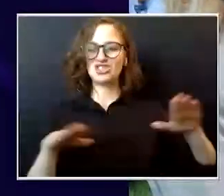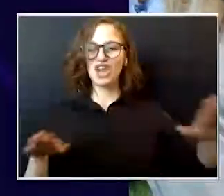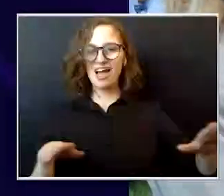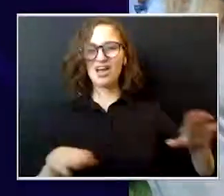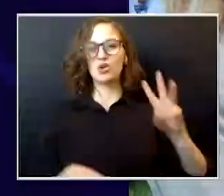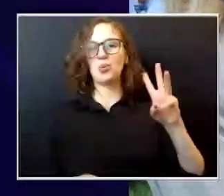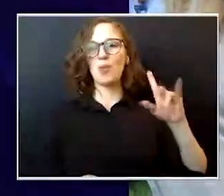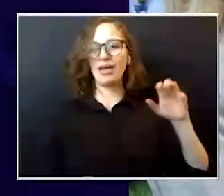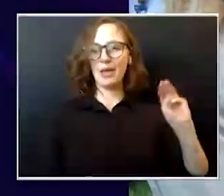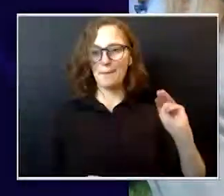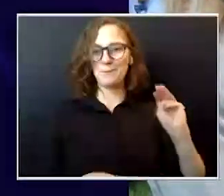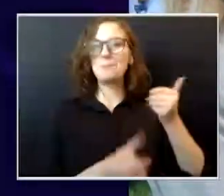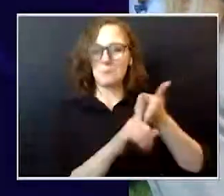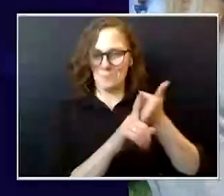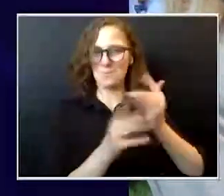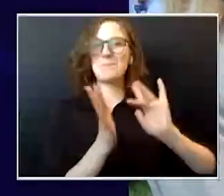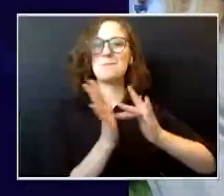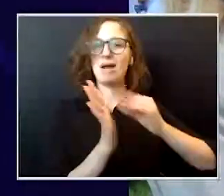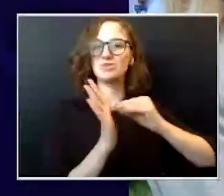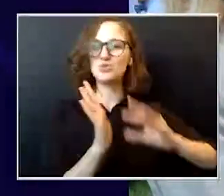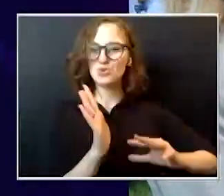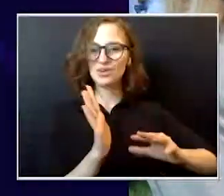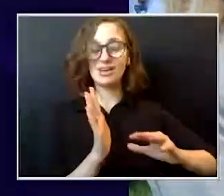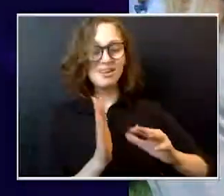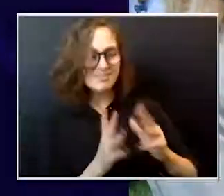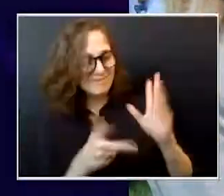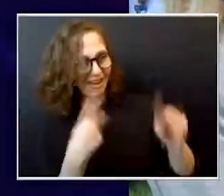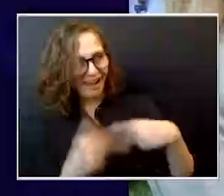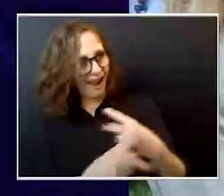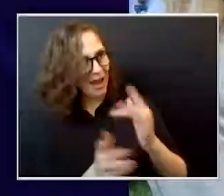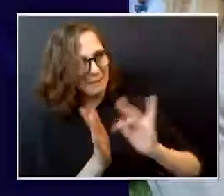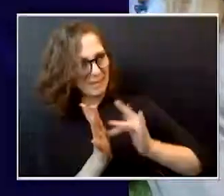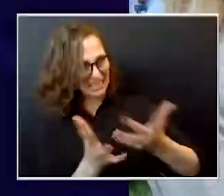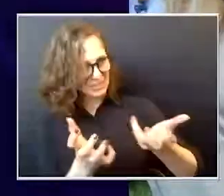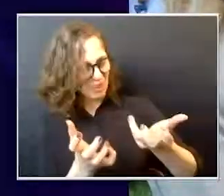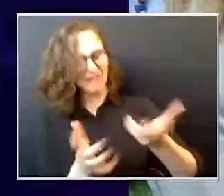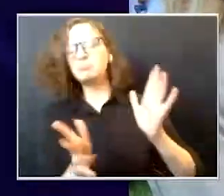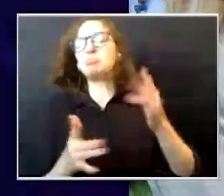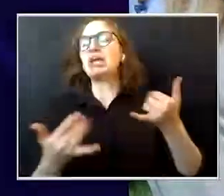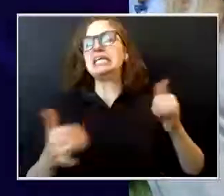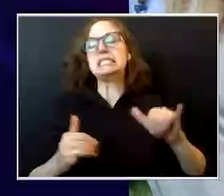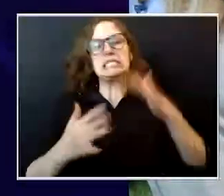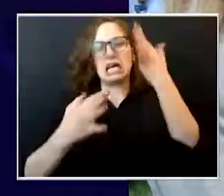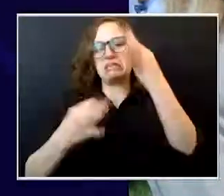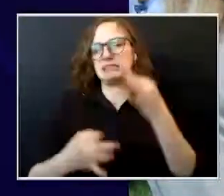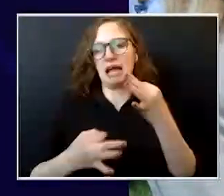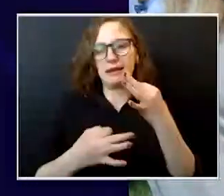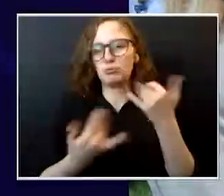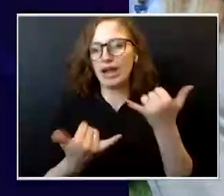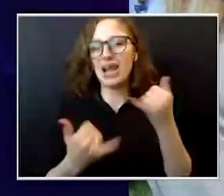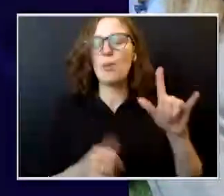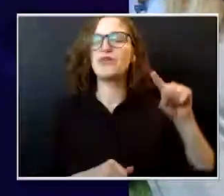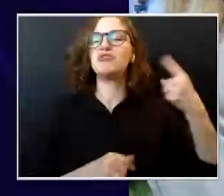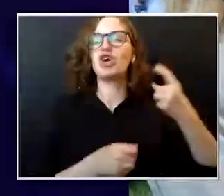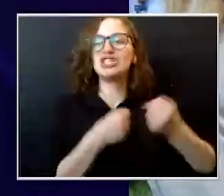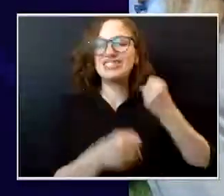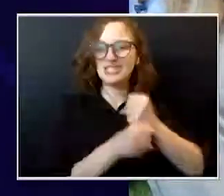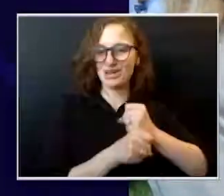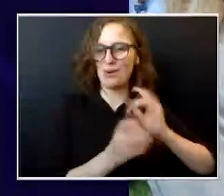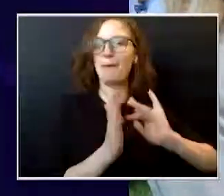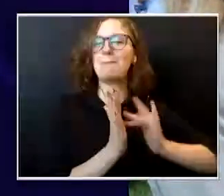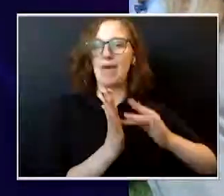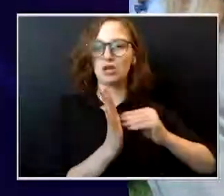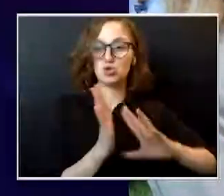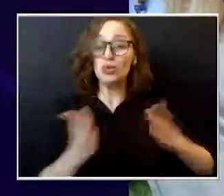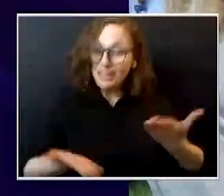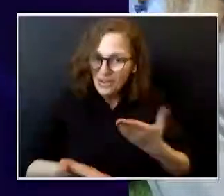And what's he gonna? What kind of medicine? He doesn't know yet. He's still deciding, but he's a first-year medical student here at KU. So wow. It's been great. Very exciting for